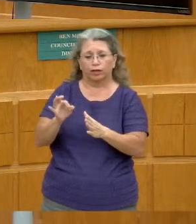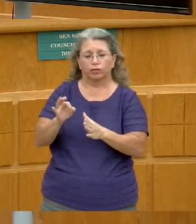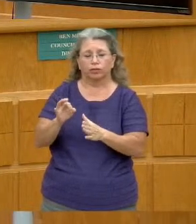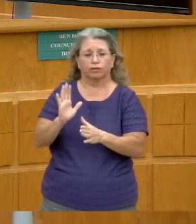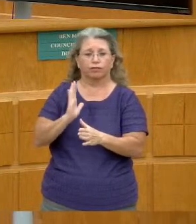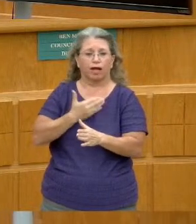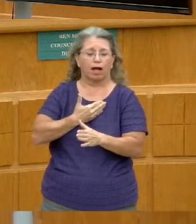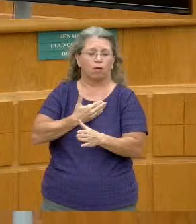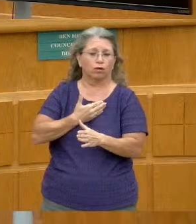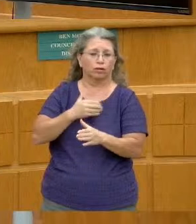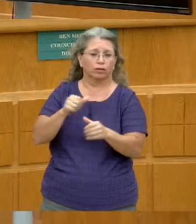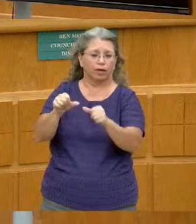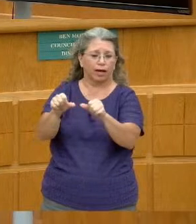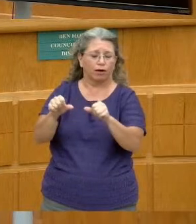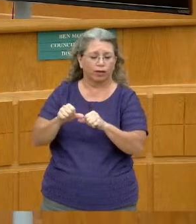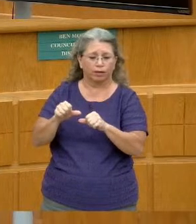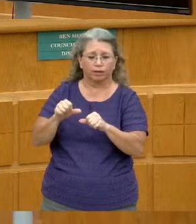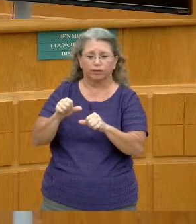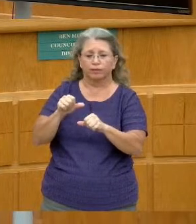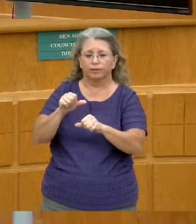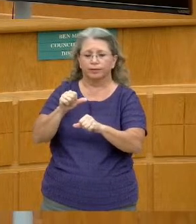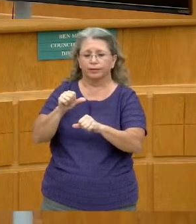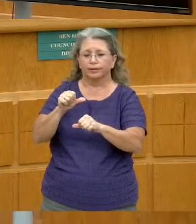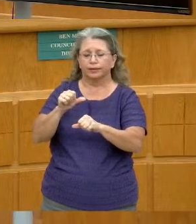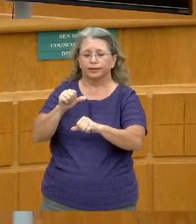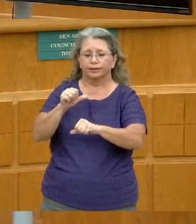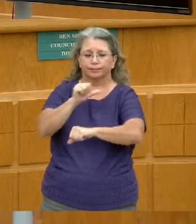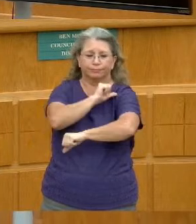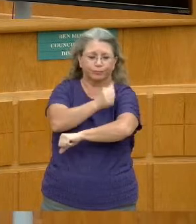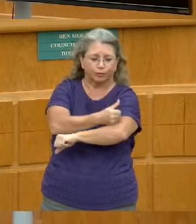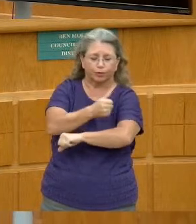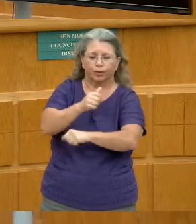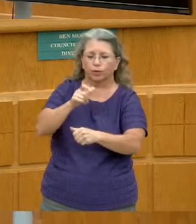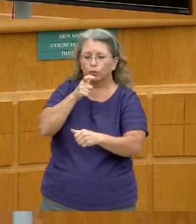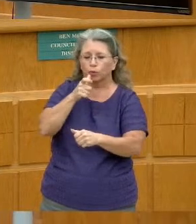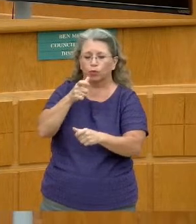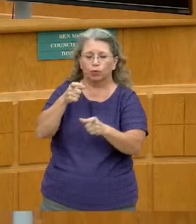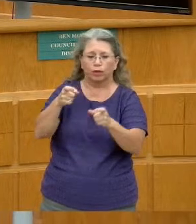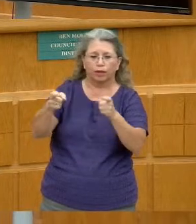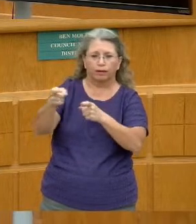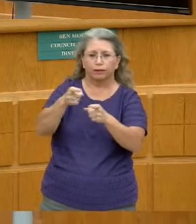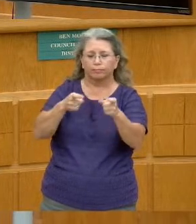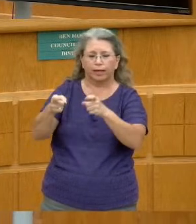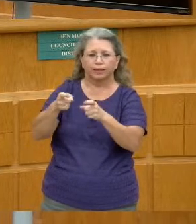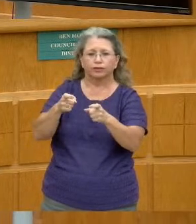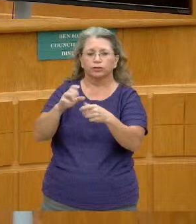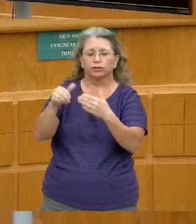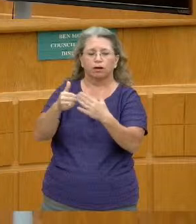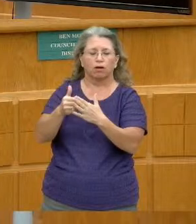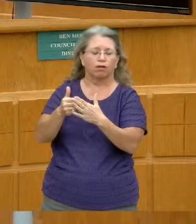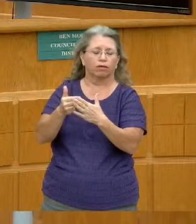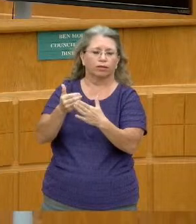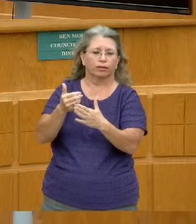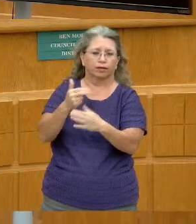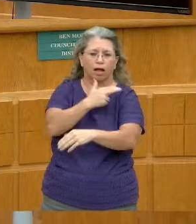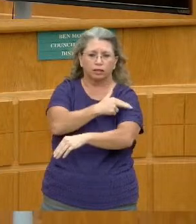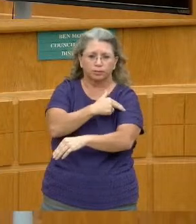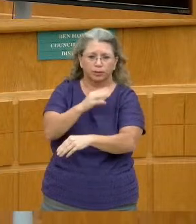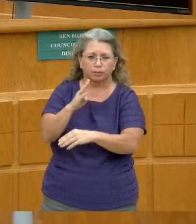authority that helps manage hospital beds and ventilators and that type of stuff, Hillary Watt, and